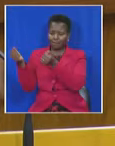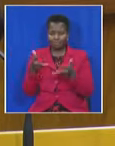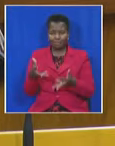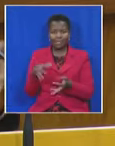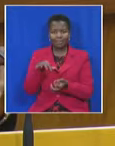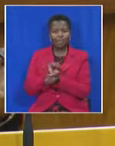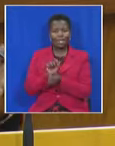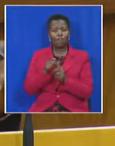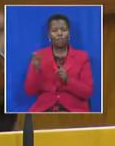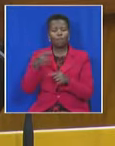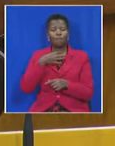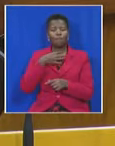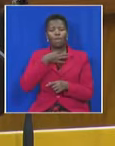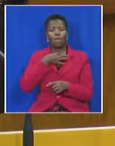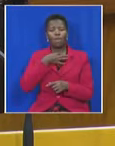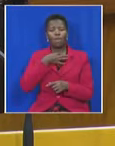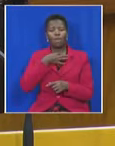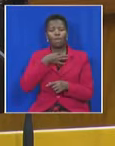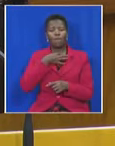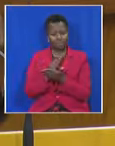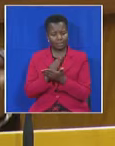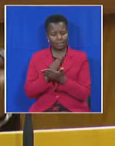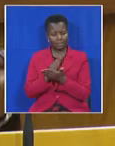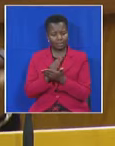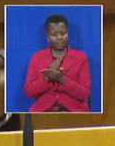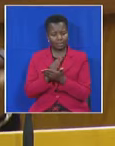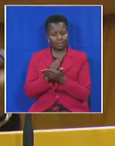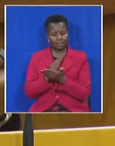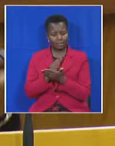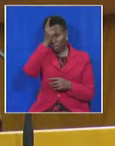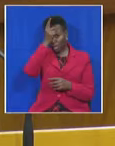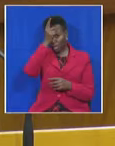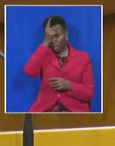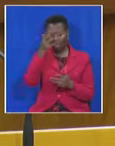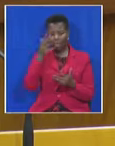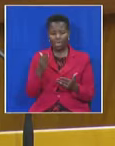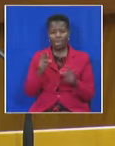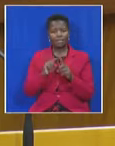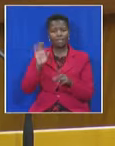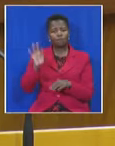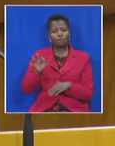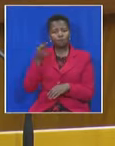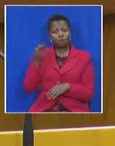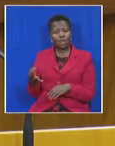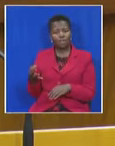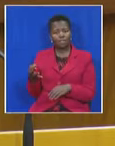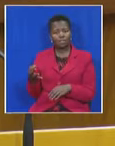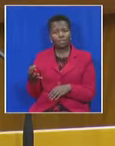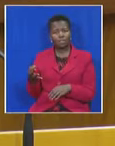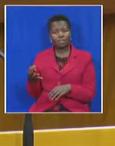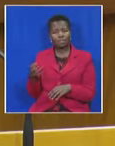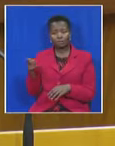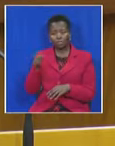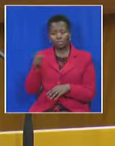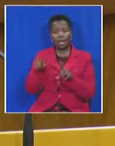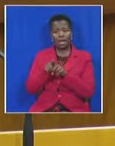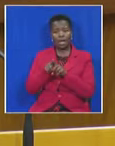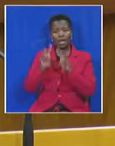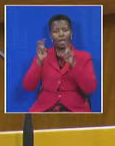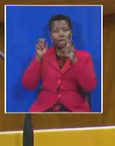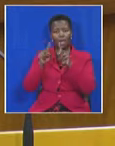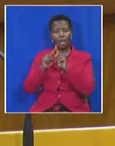England, others from Germany and France as religious